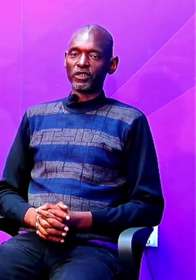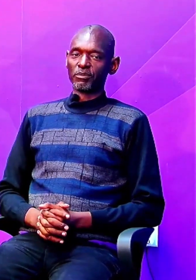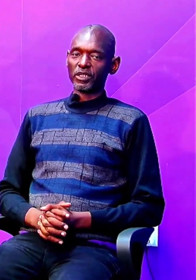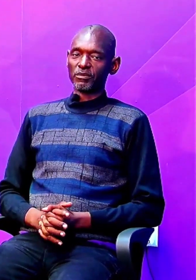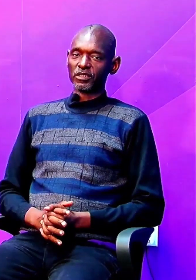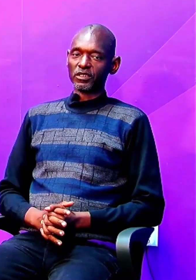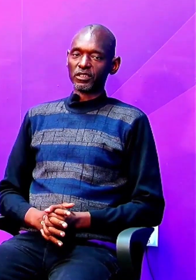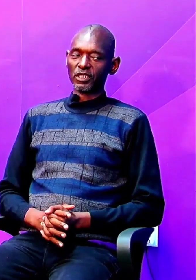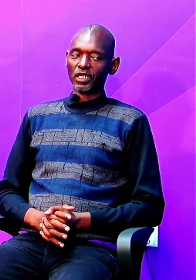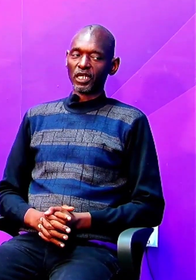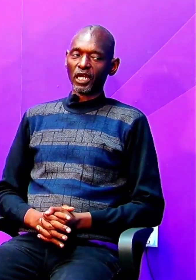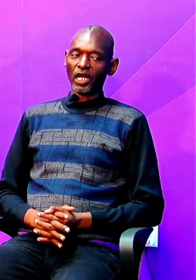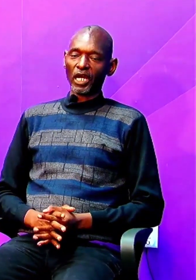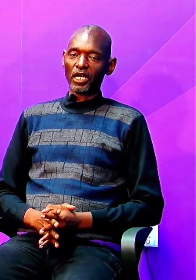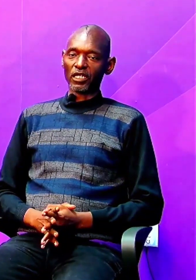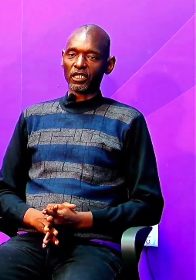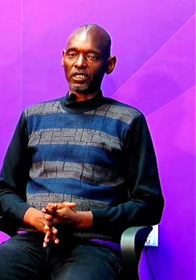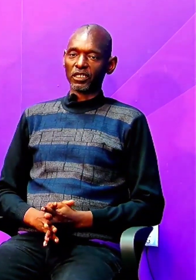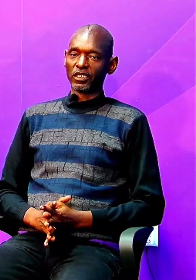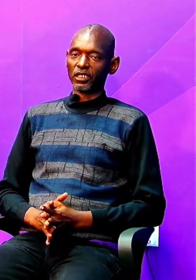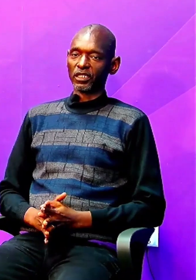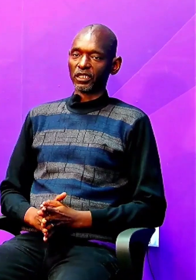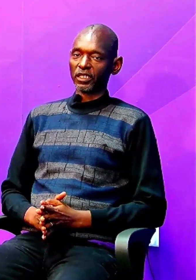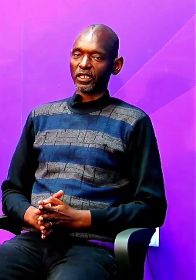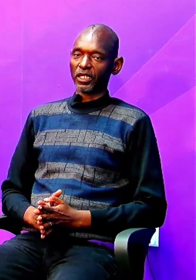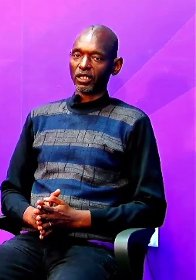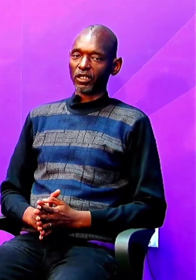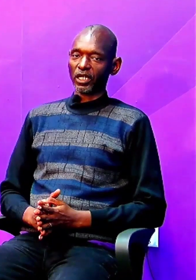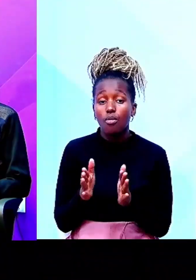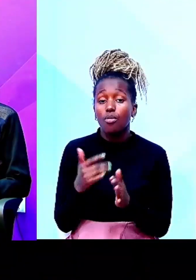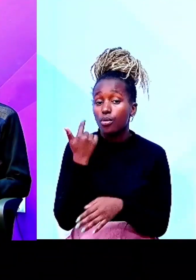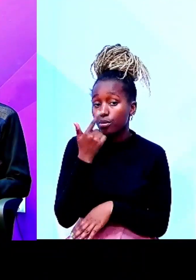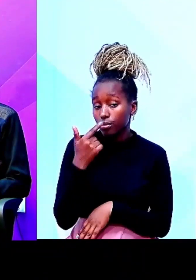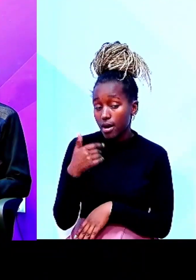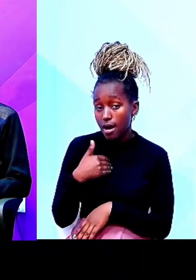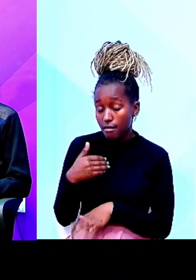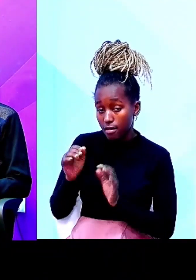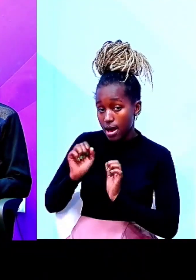People with epilepsy are